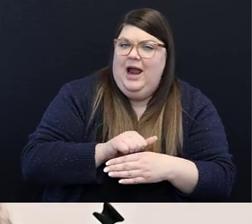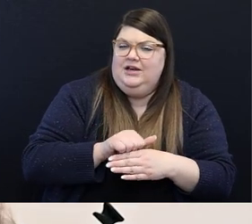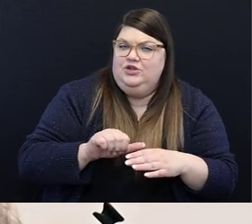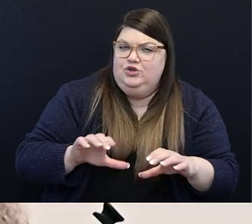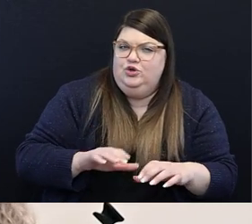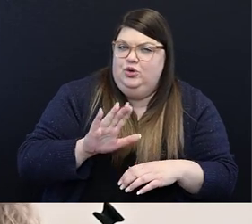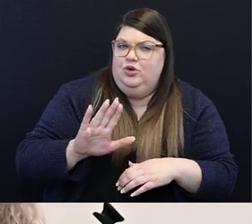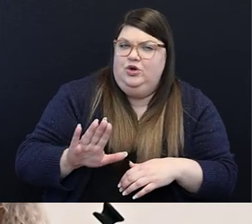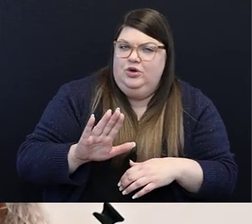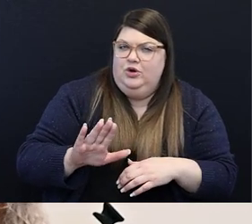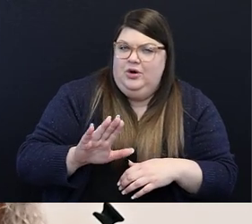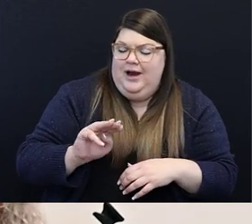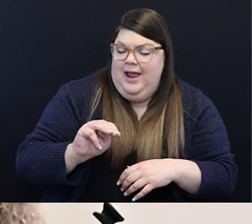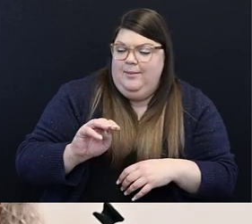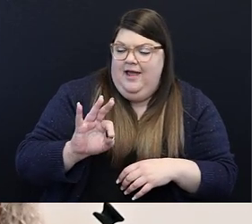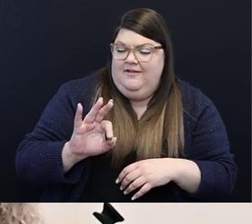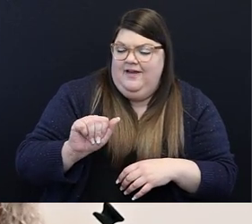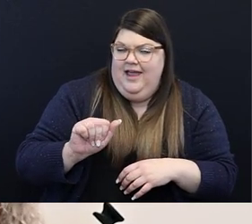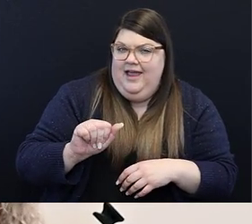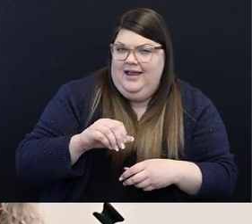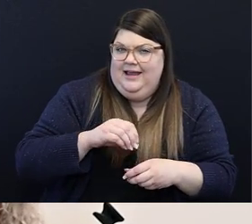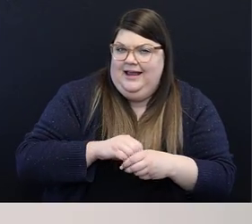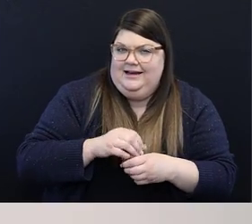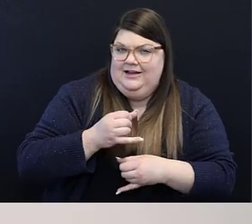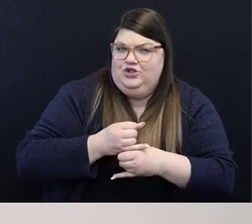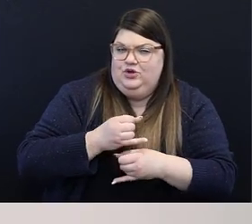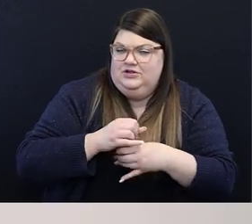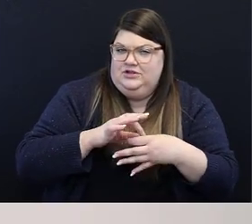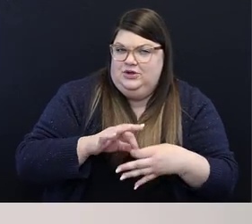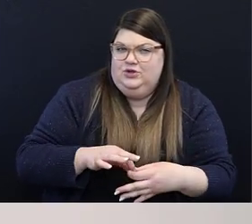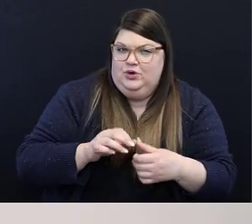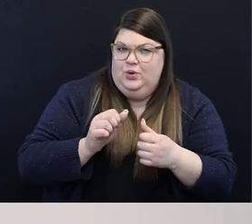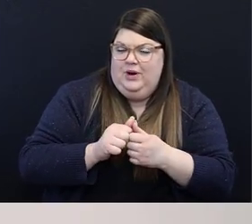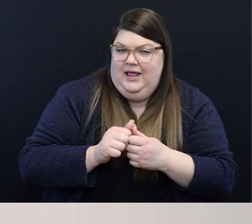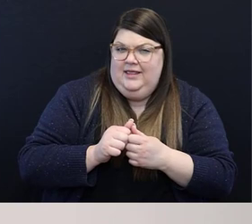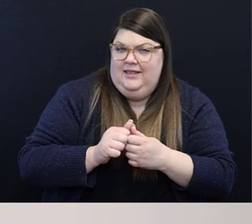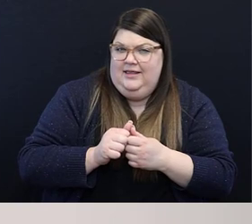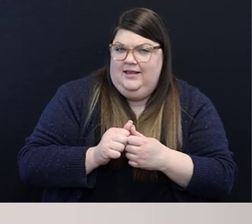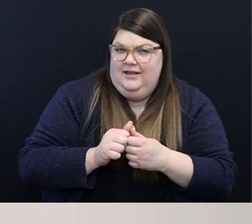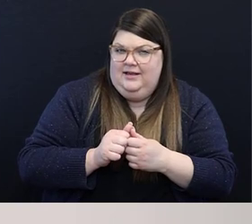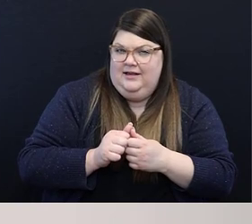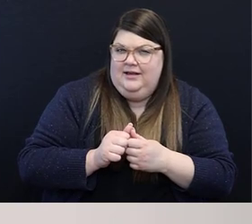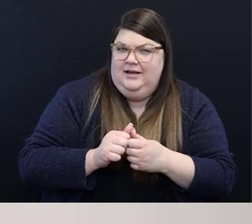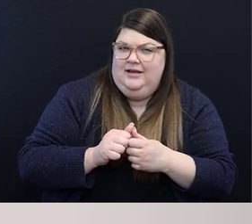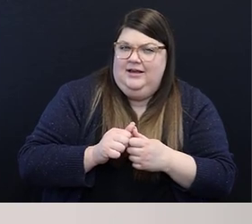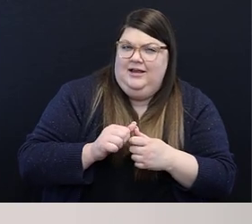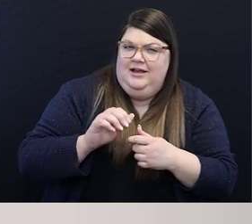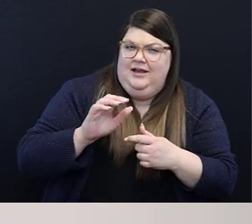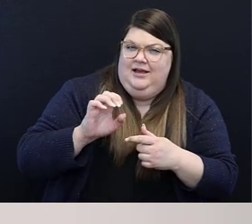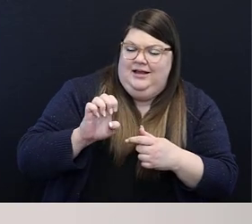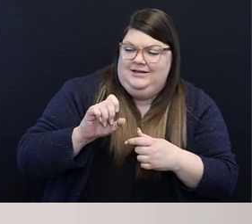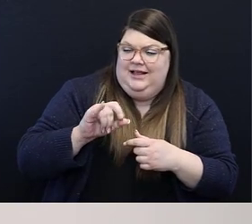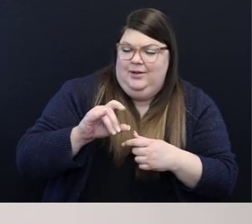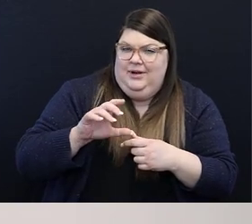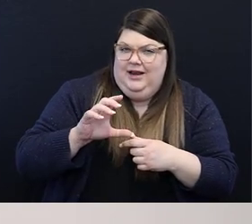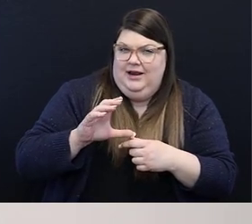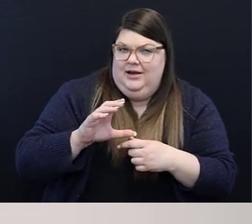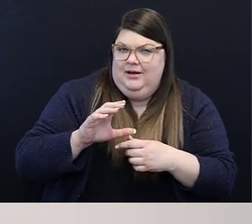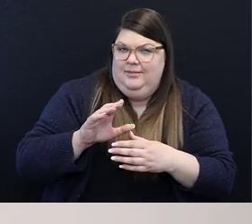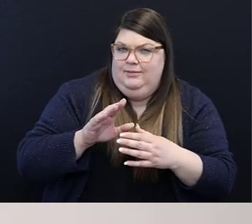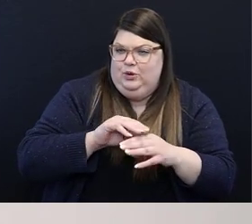to do your MFA in an institution associated with an encyclopedic museum as